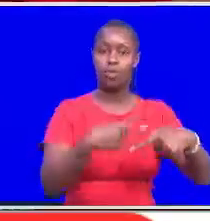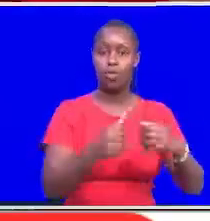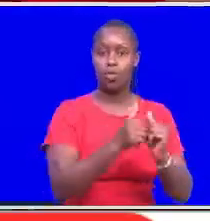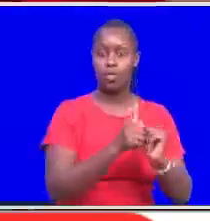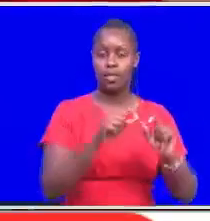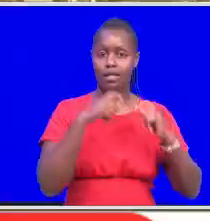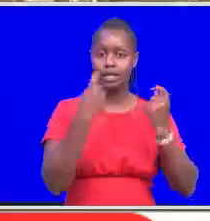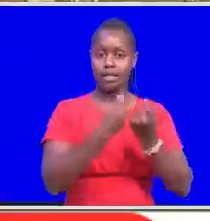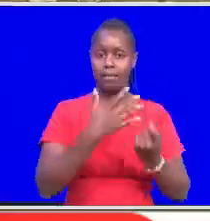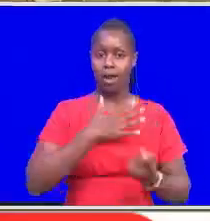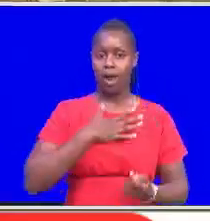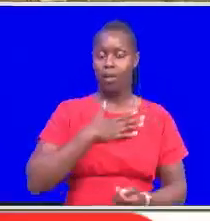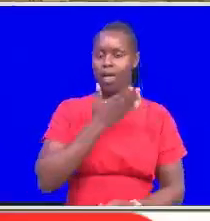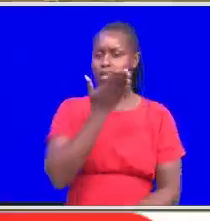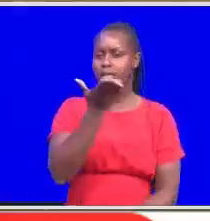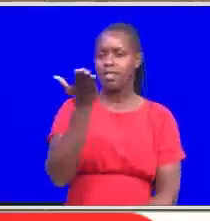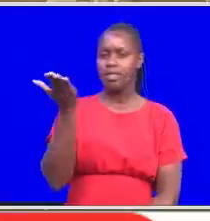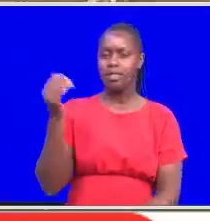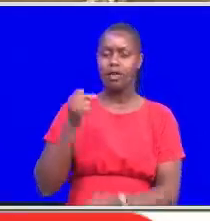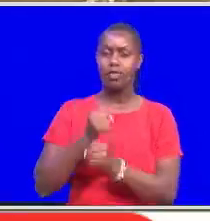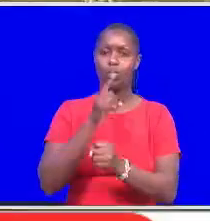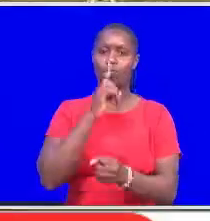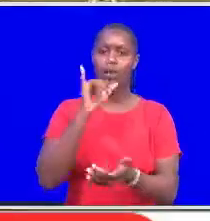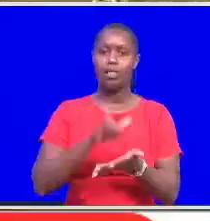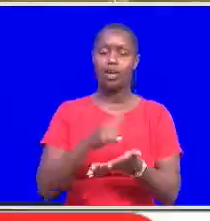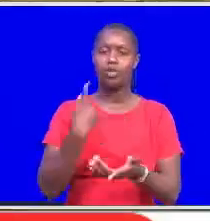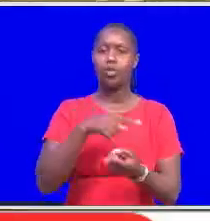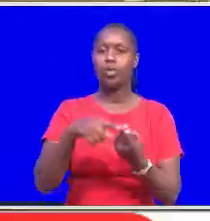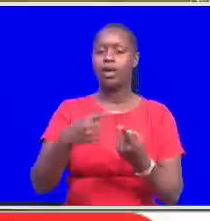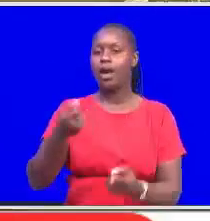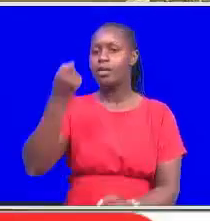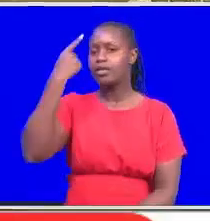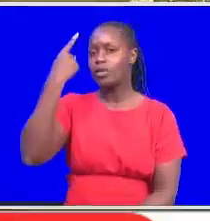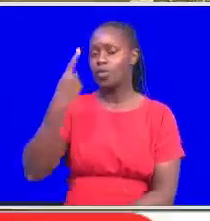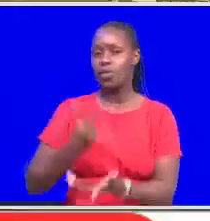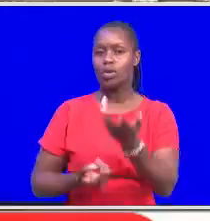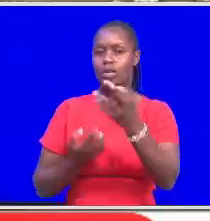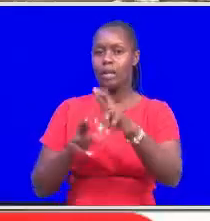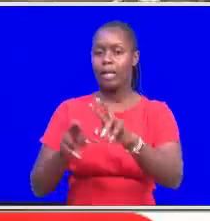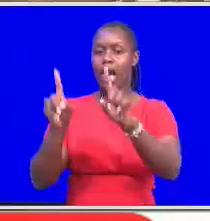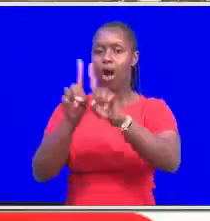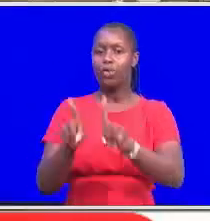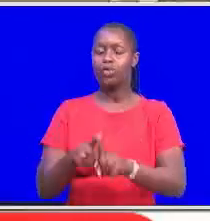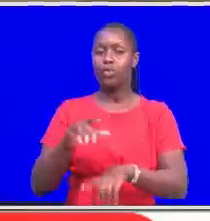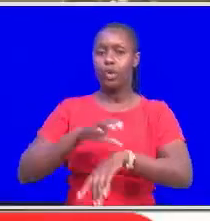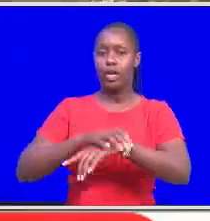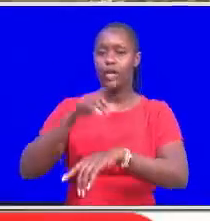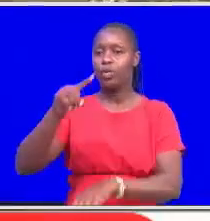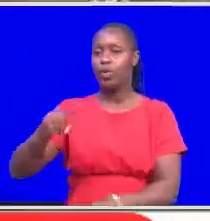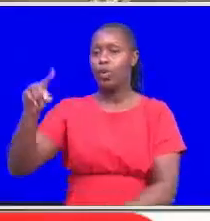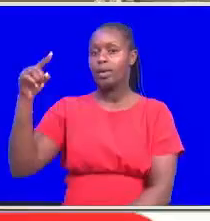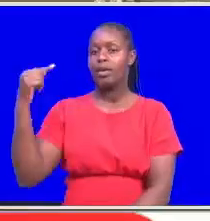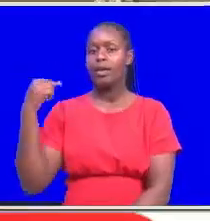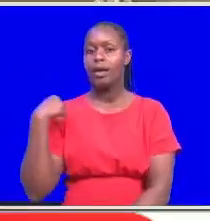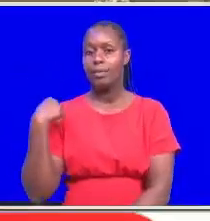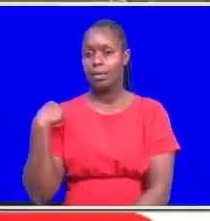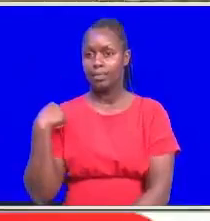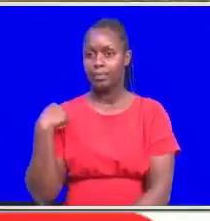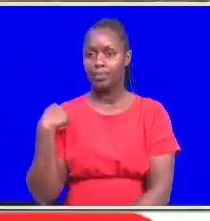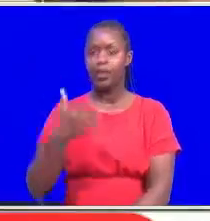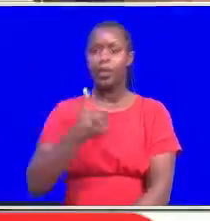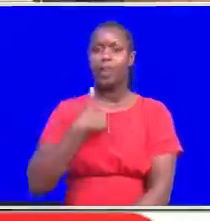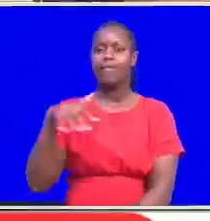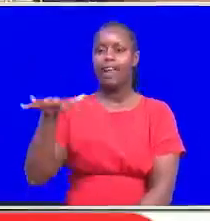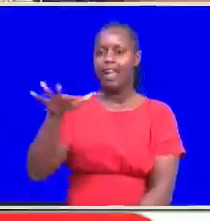teams on the ground to ensure that we get the real picture, the real numbers from the ground. Kuna zile mitaa hasa